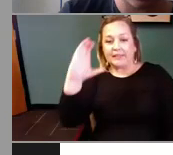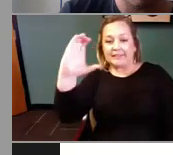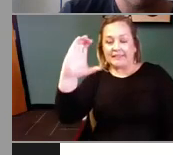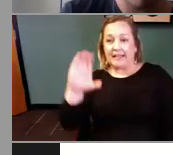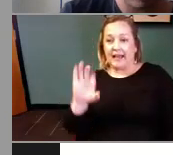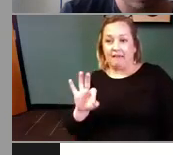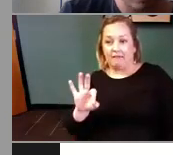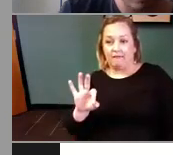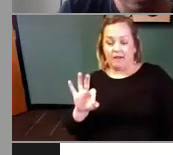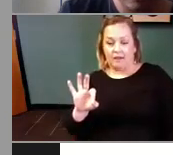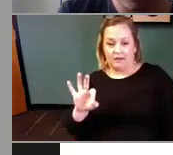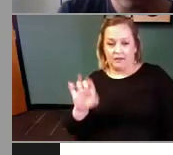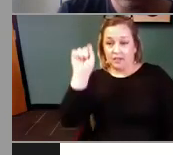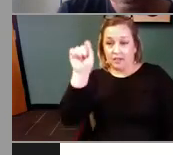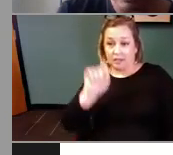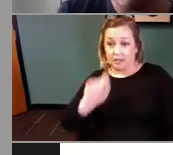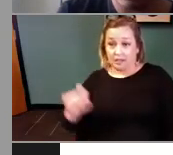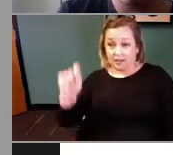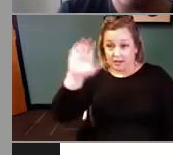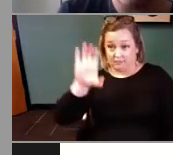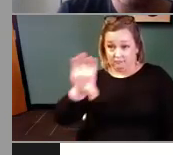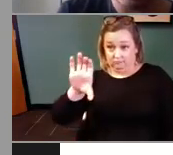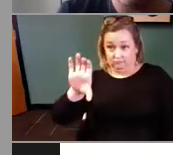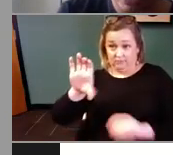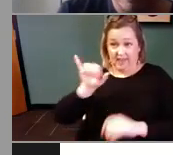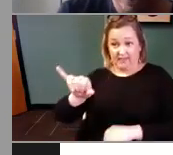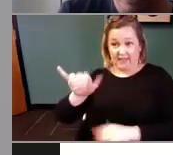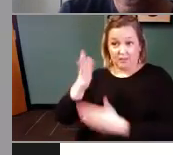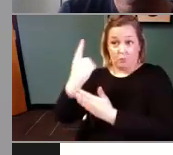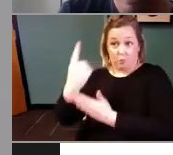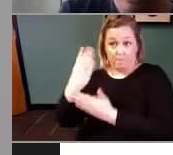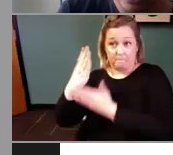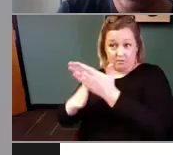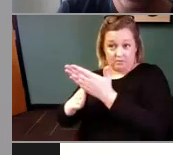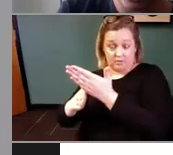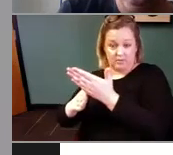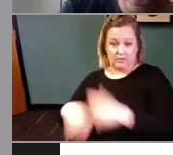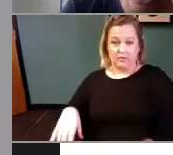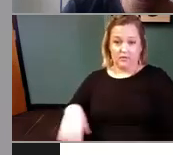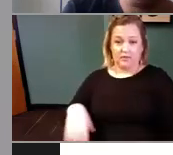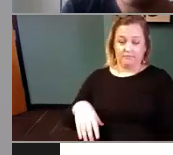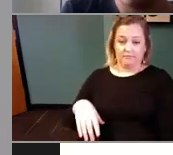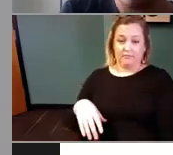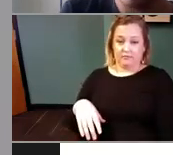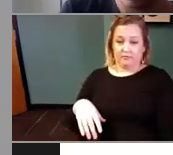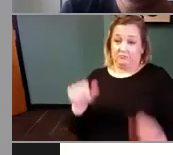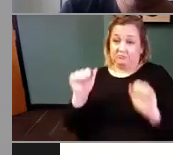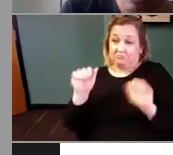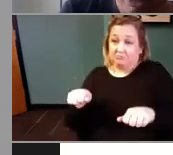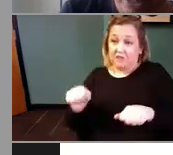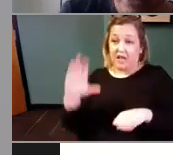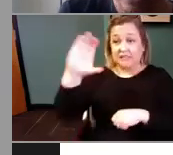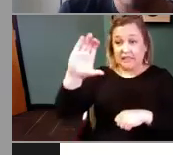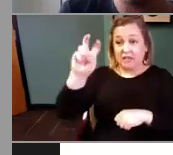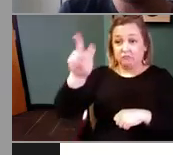in dots. So one can reach F from C, and one can again reach C from F. So this